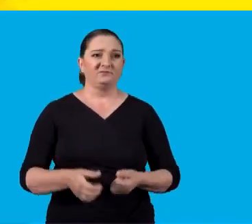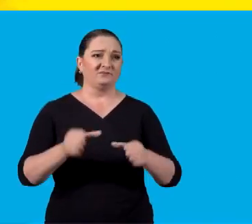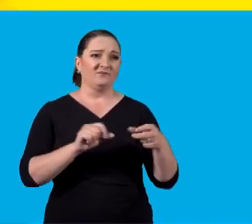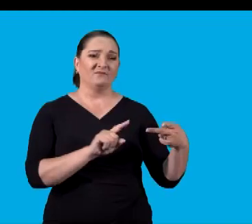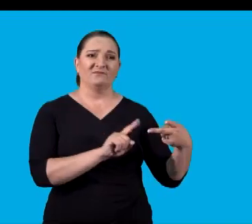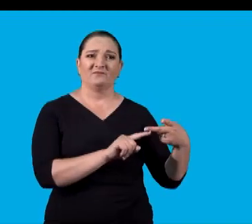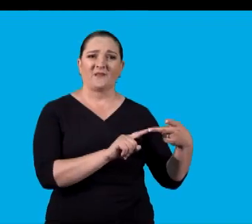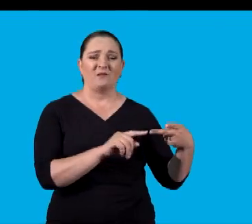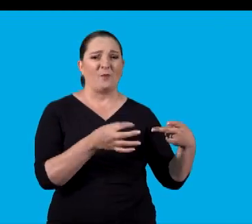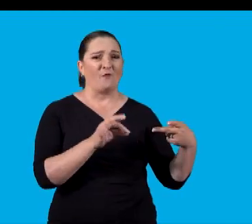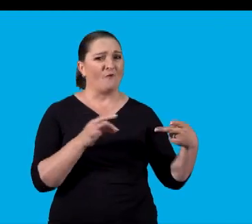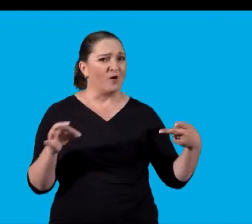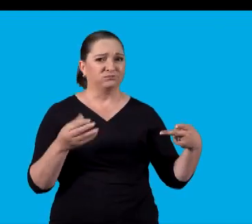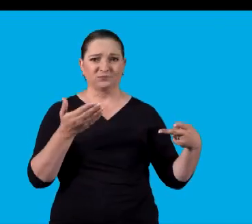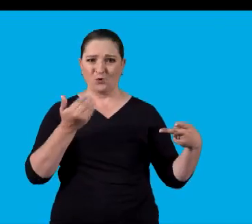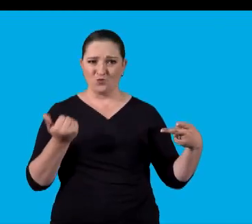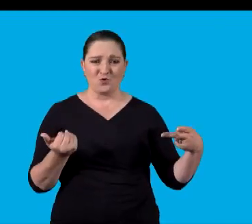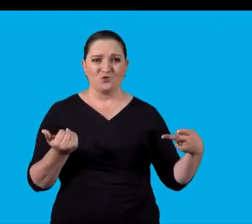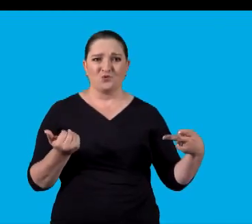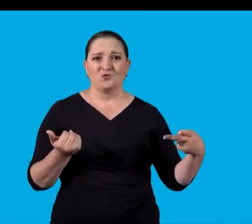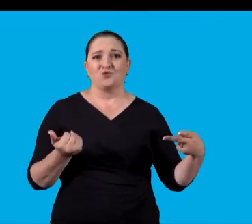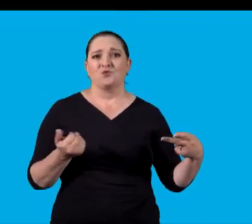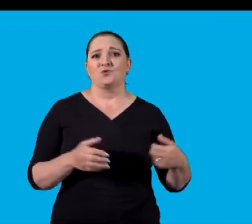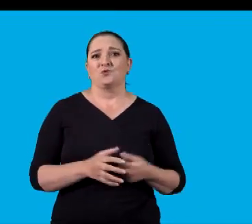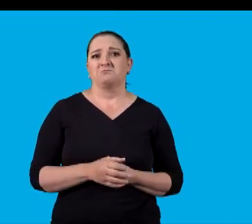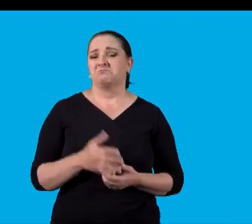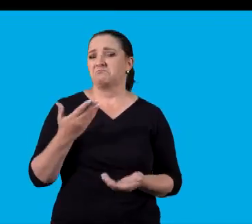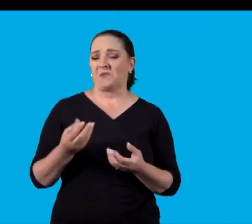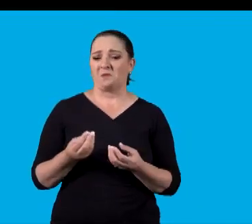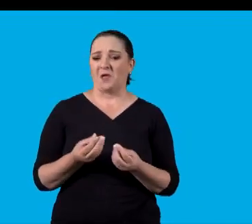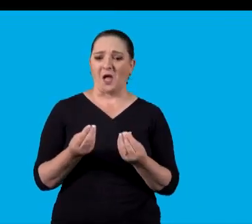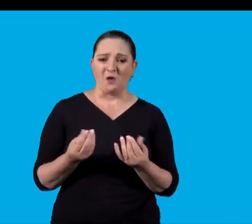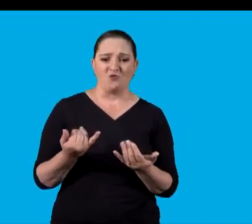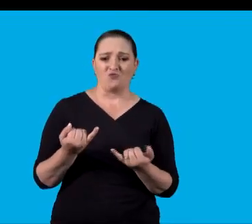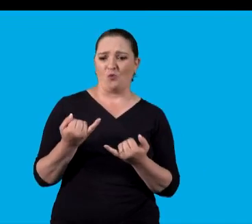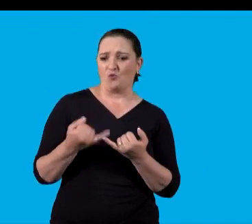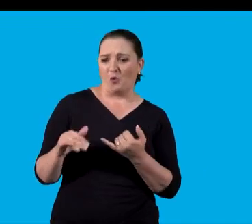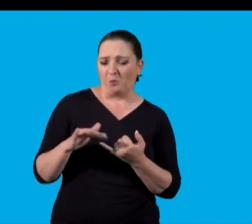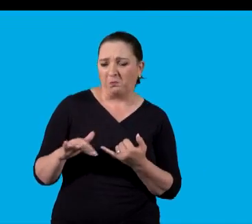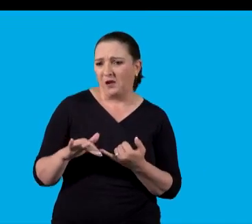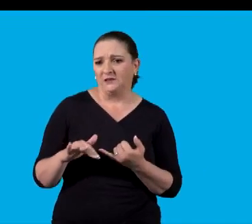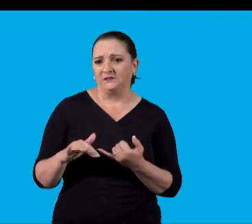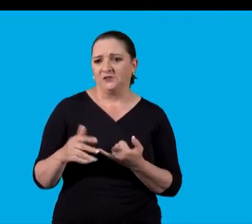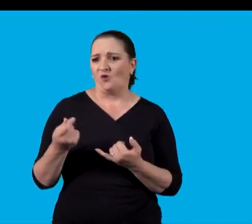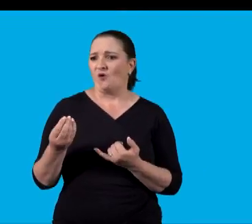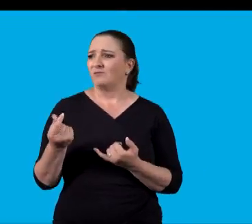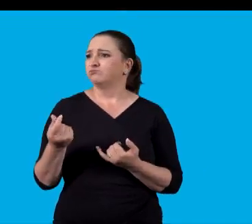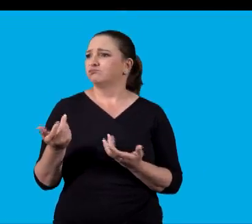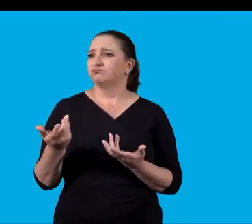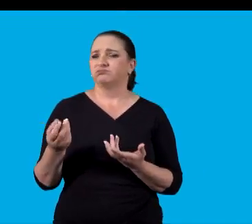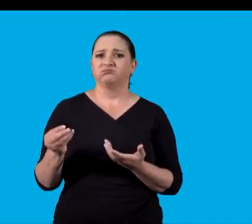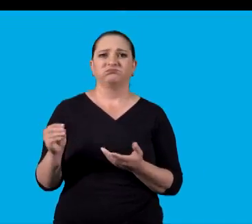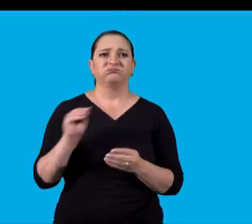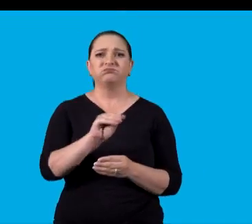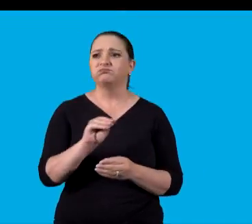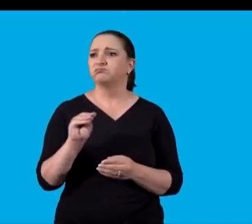one is whereby you don't know the format, so you end up recording amounts in the wrong places, misplacing figures,